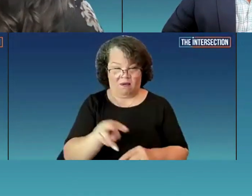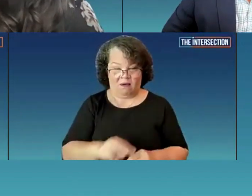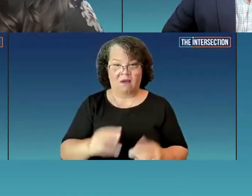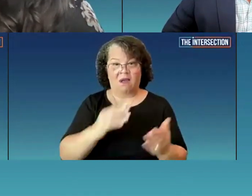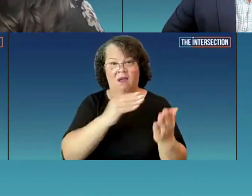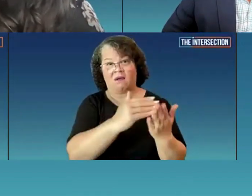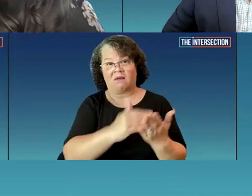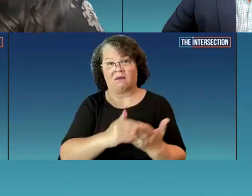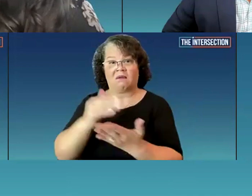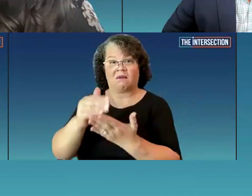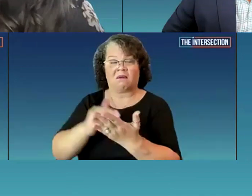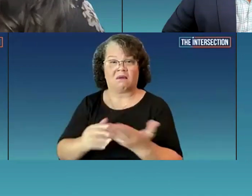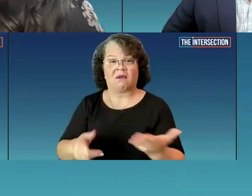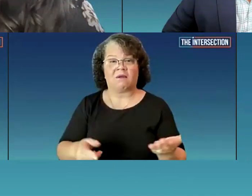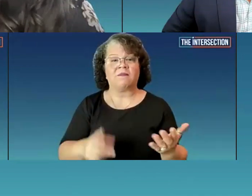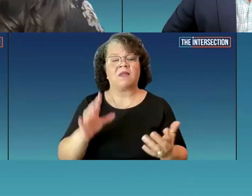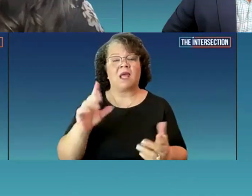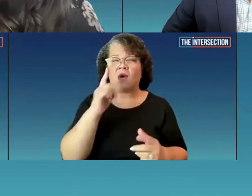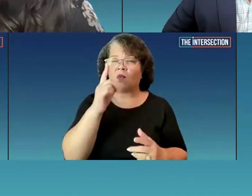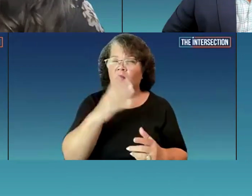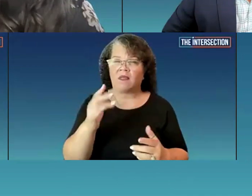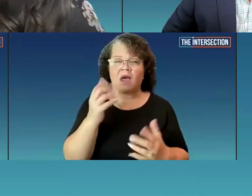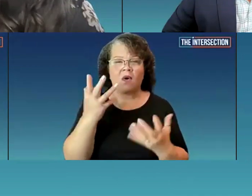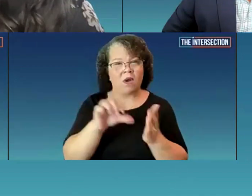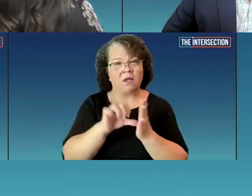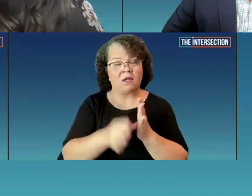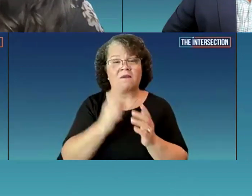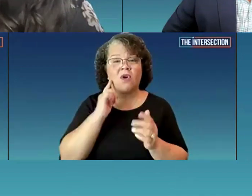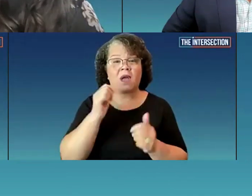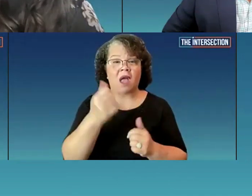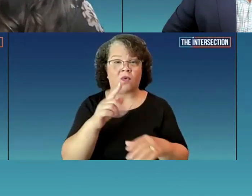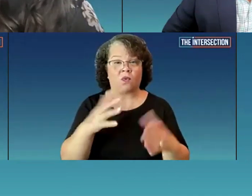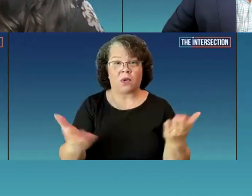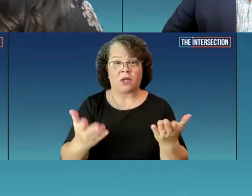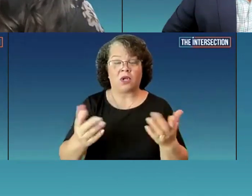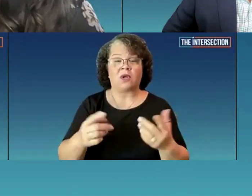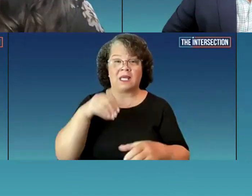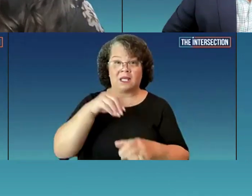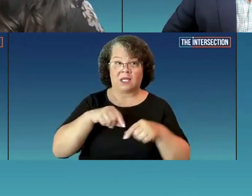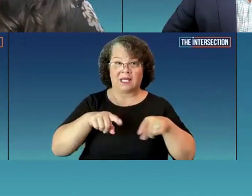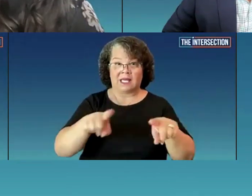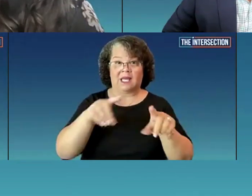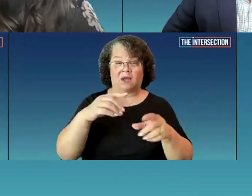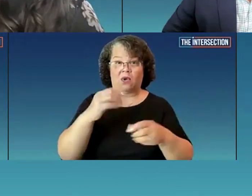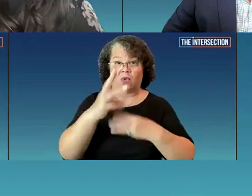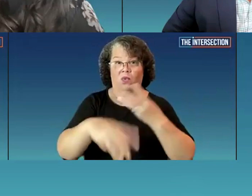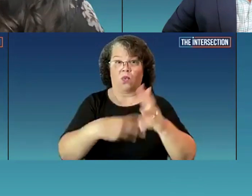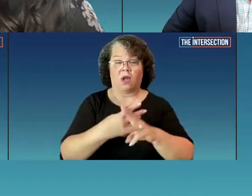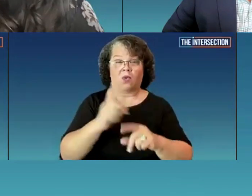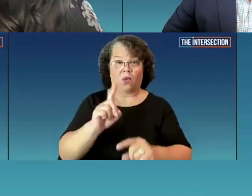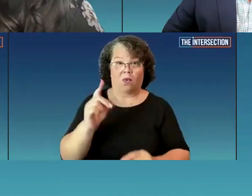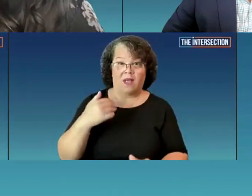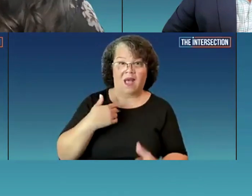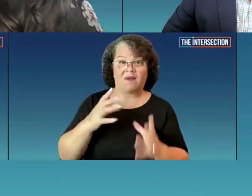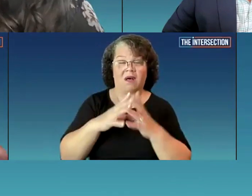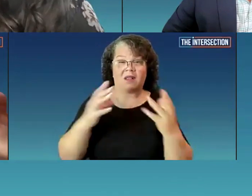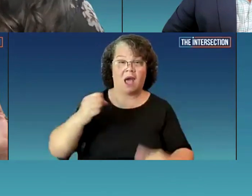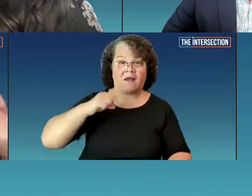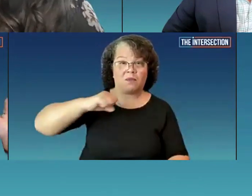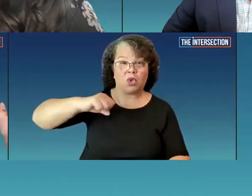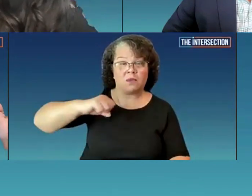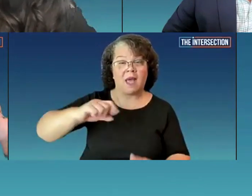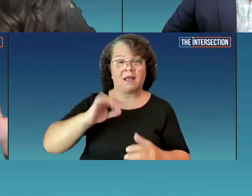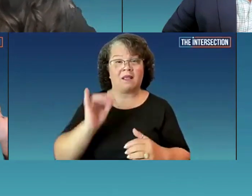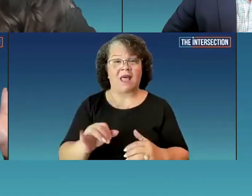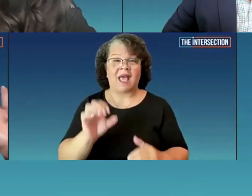this call, I hope you listen to this, because in this world where we're getting this pushback that equity